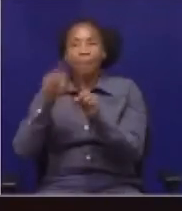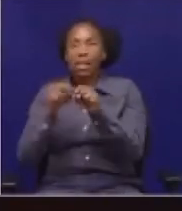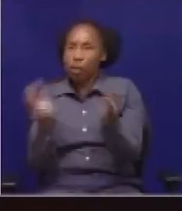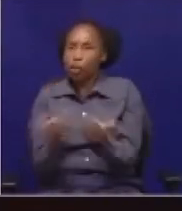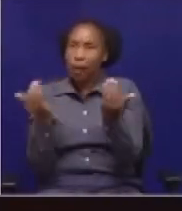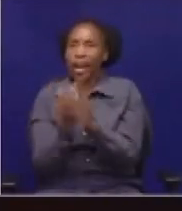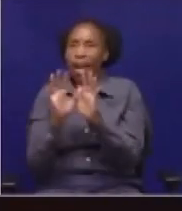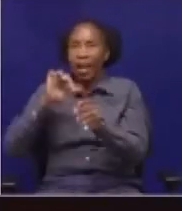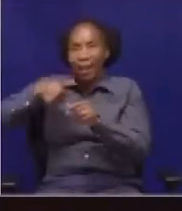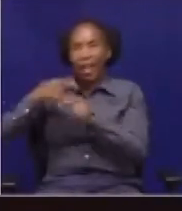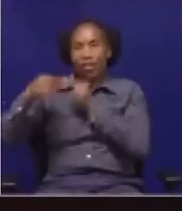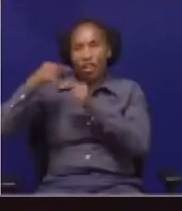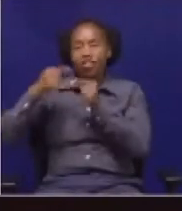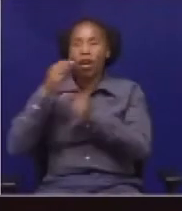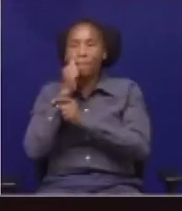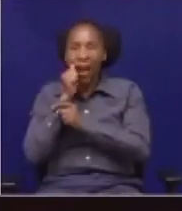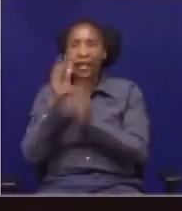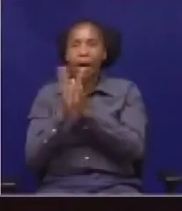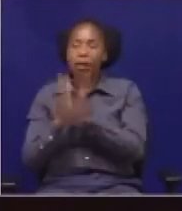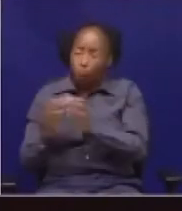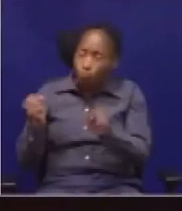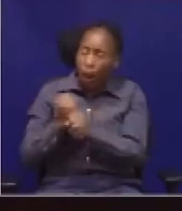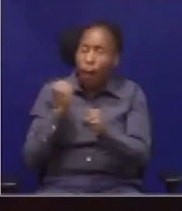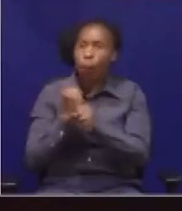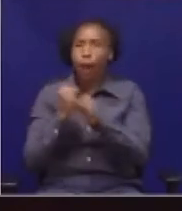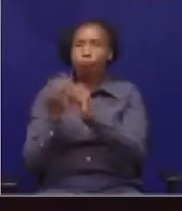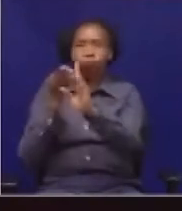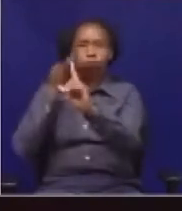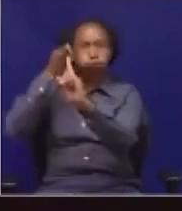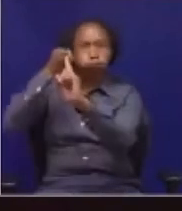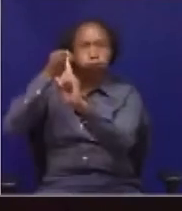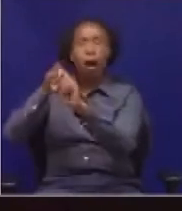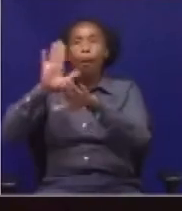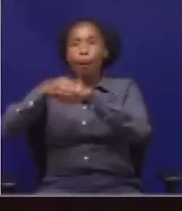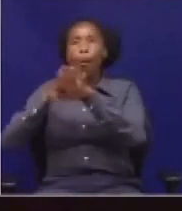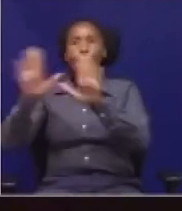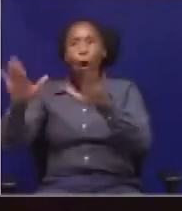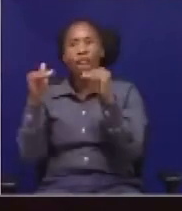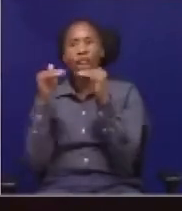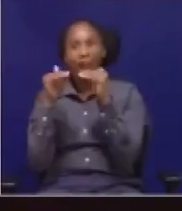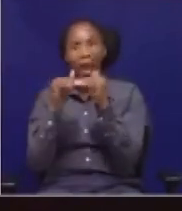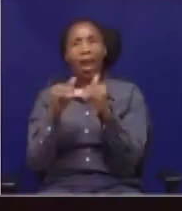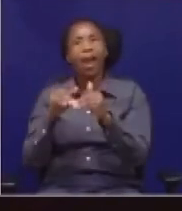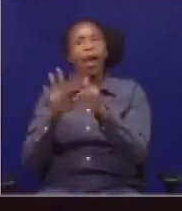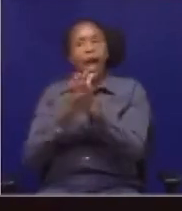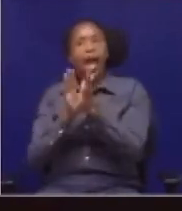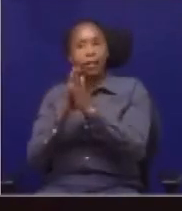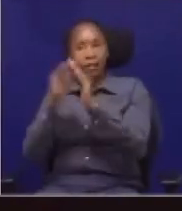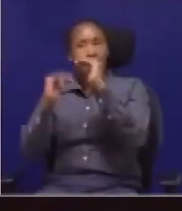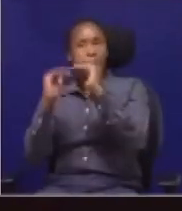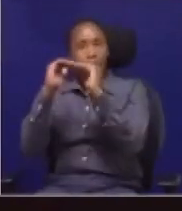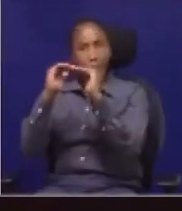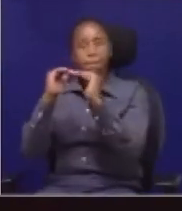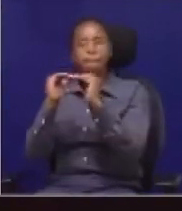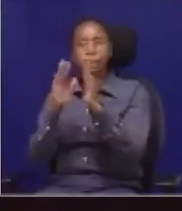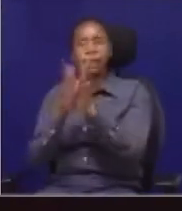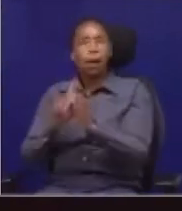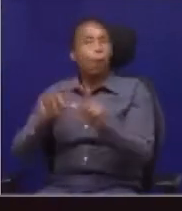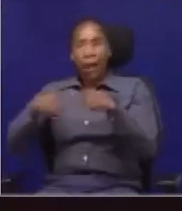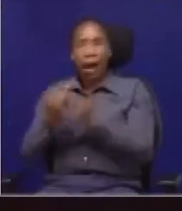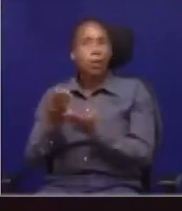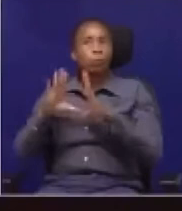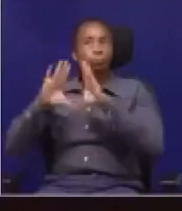to take up the mantle and work towards a more fair and equal society. We cannot combat GBVF if we do not